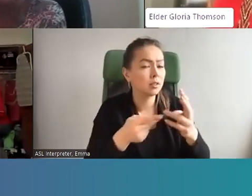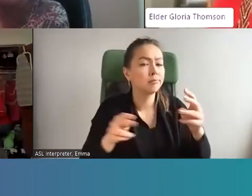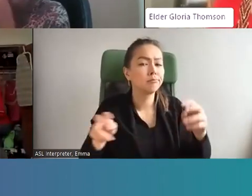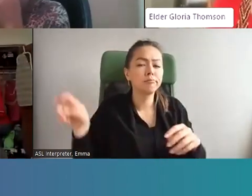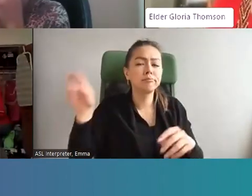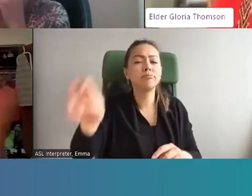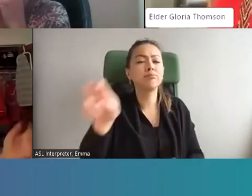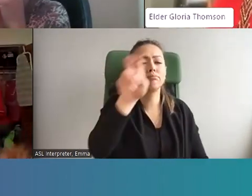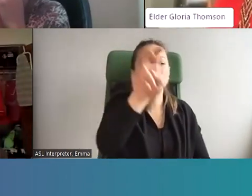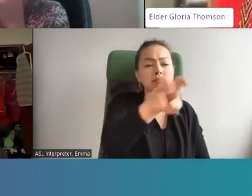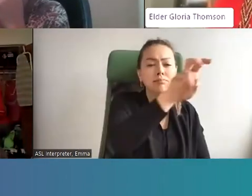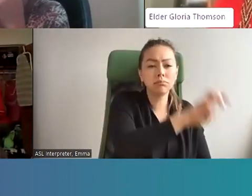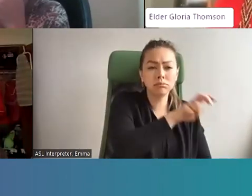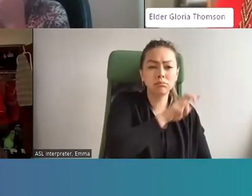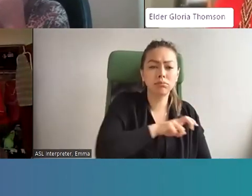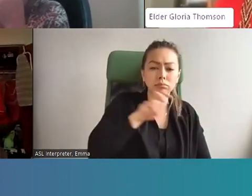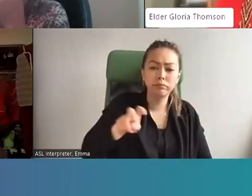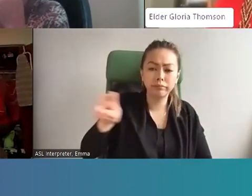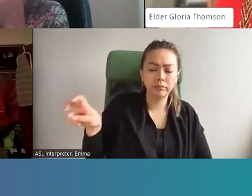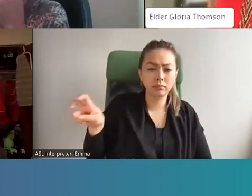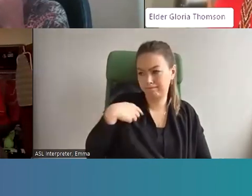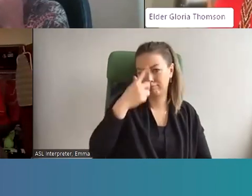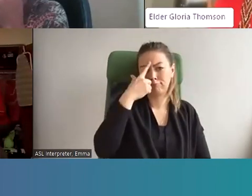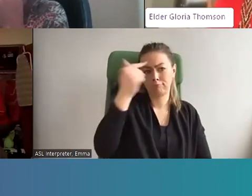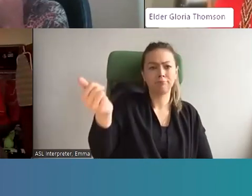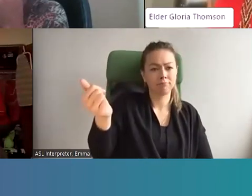of come across.